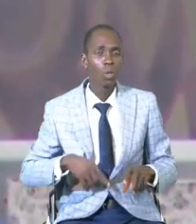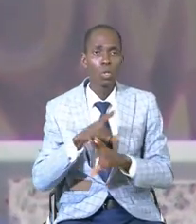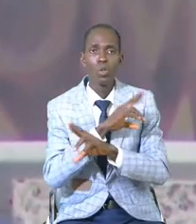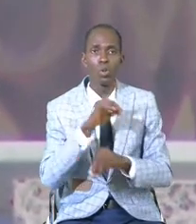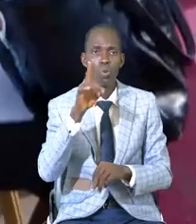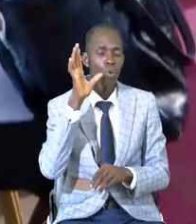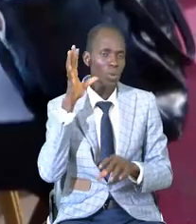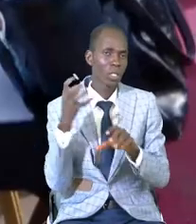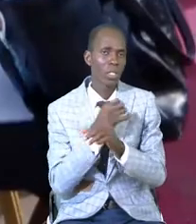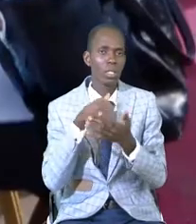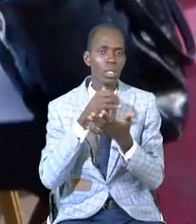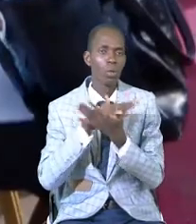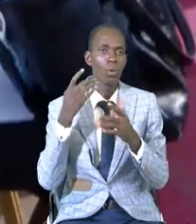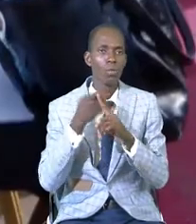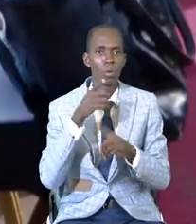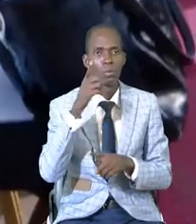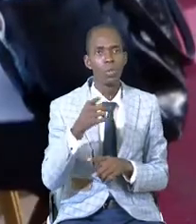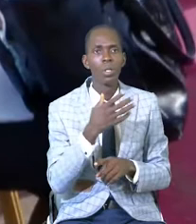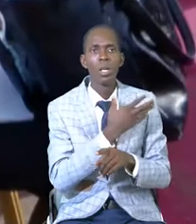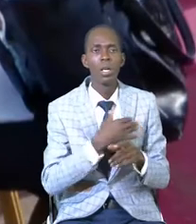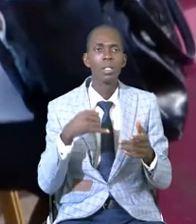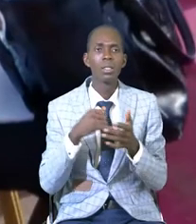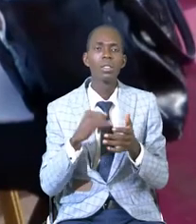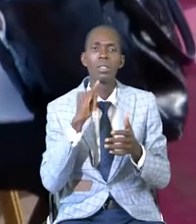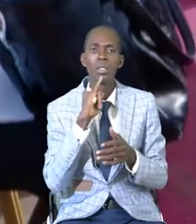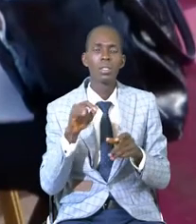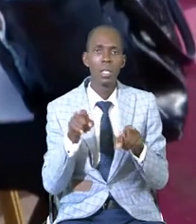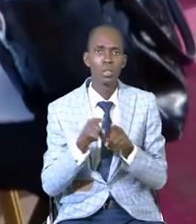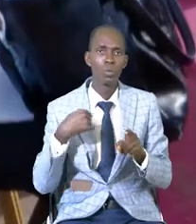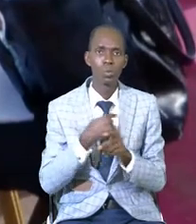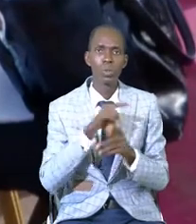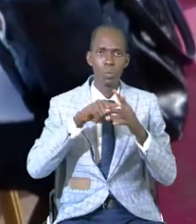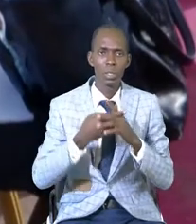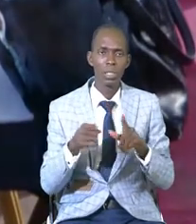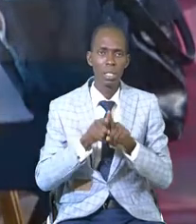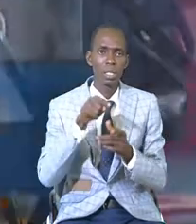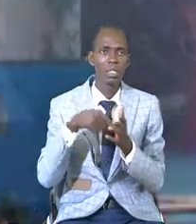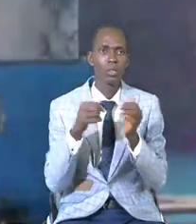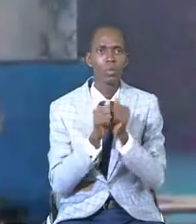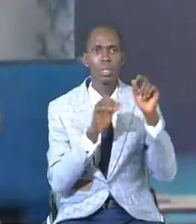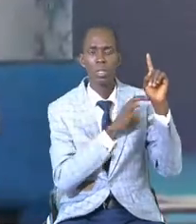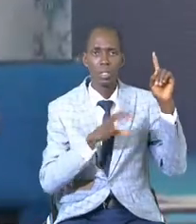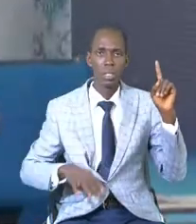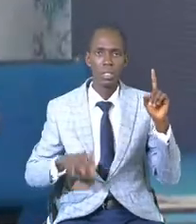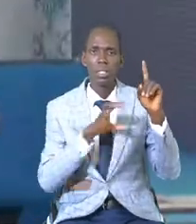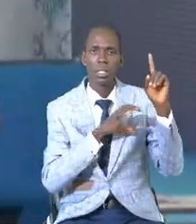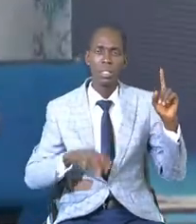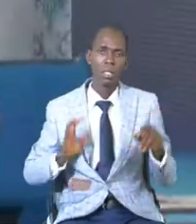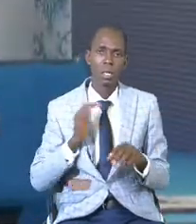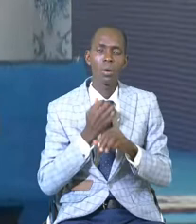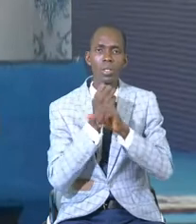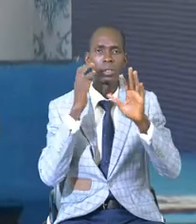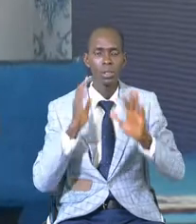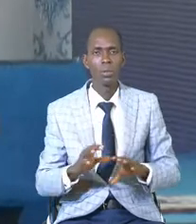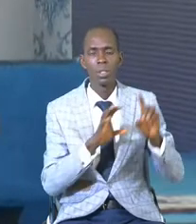from you. And it is as we begin like this with Christ. Christ, our Savior. Christ, our